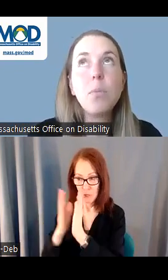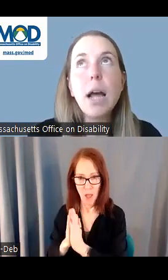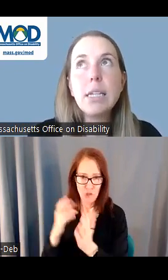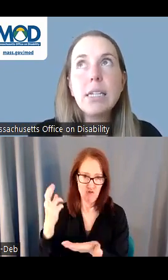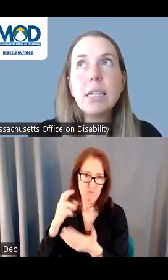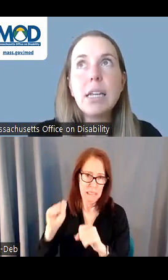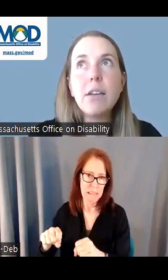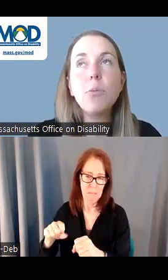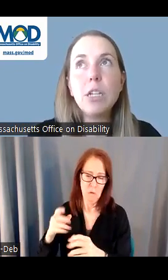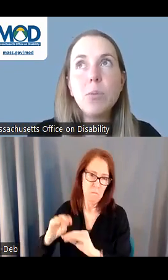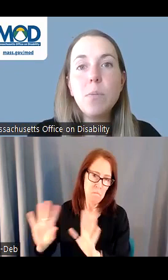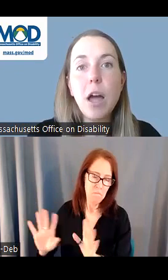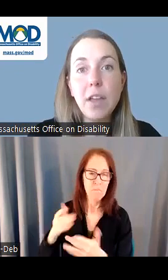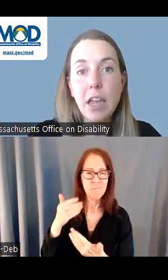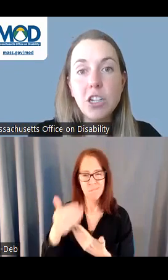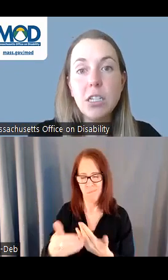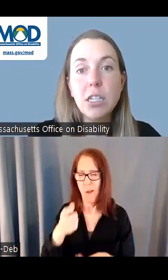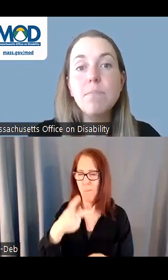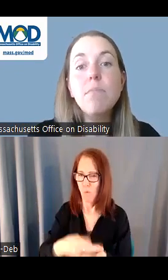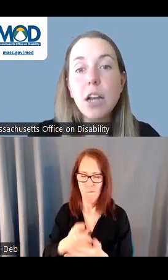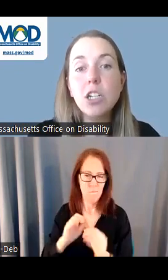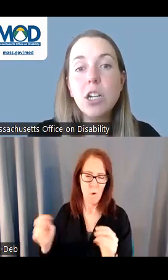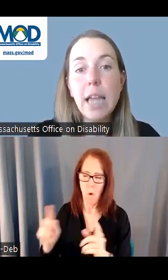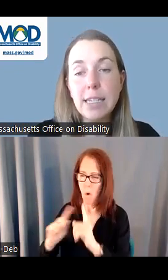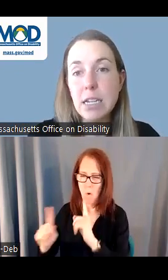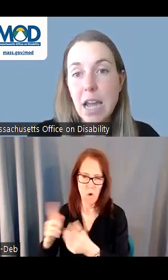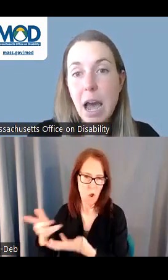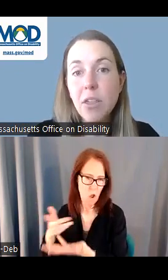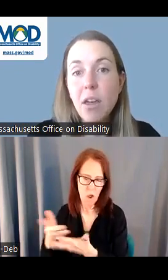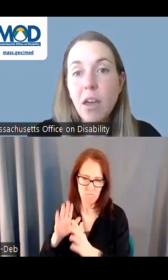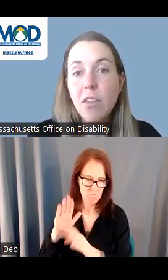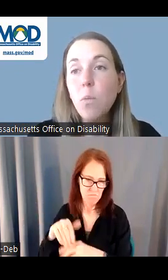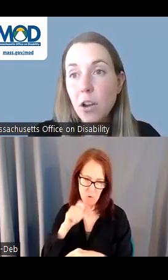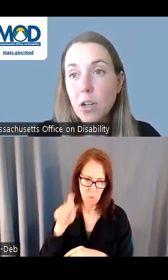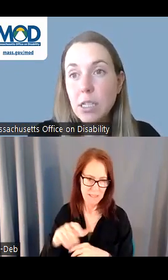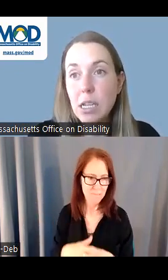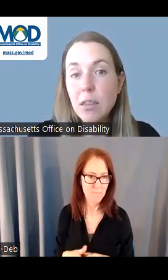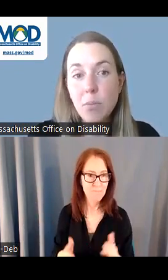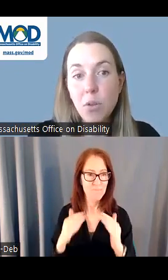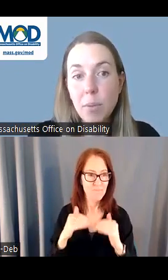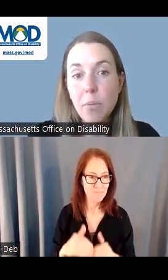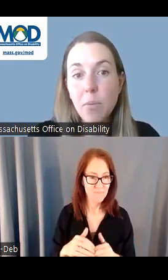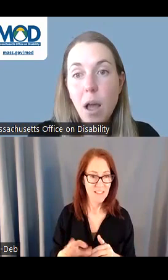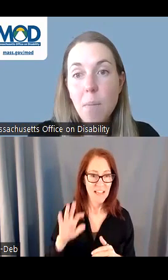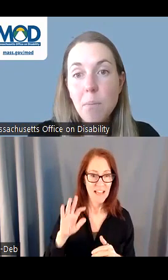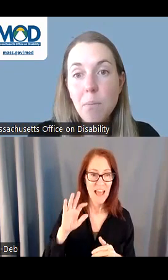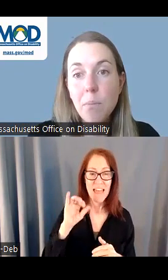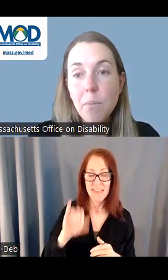The process for reasonable modifications is much less in depth than what you're going to see in the employment